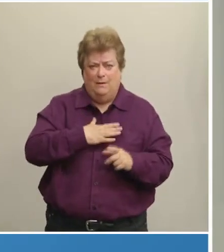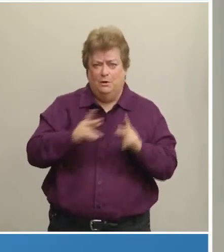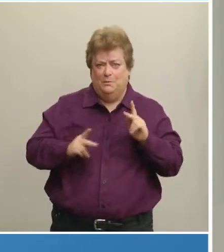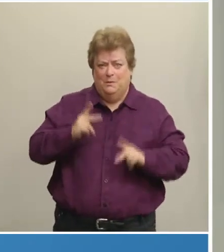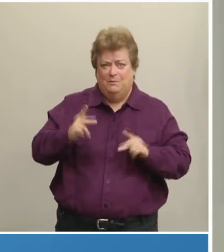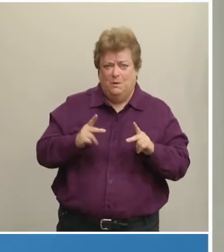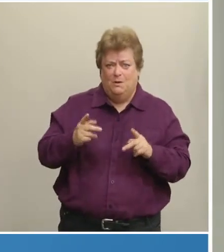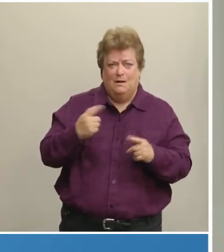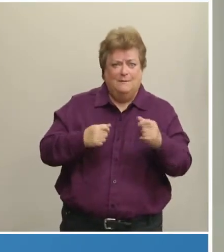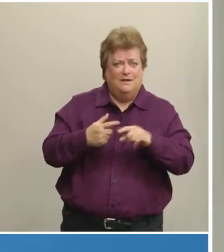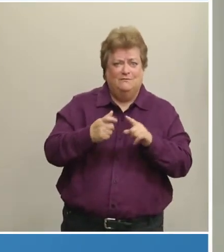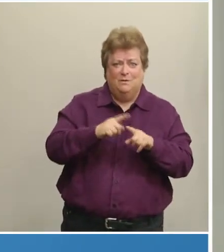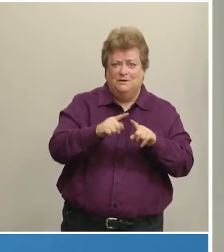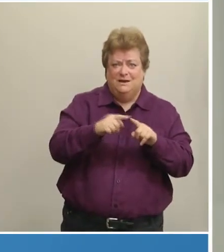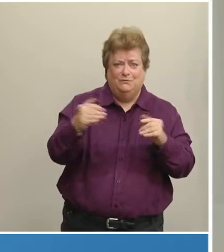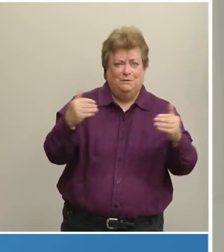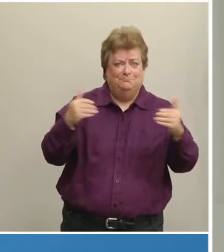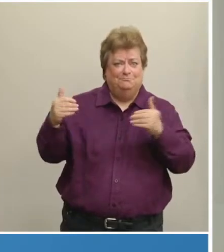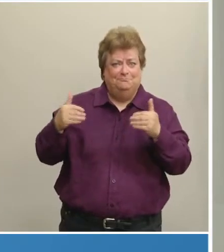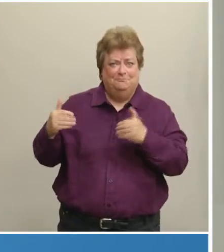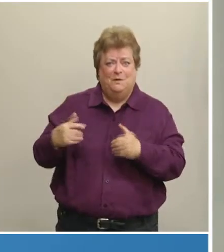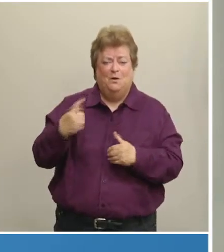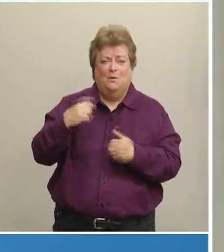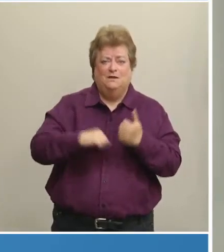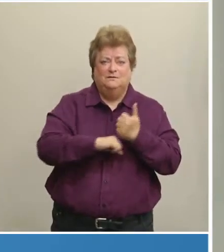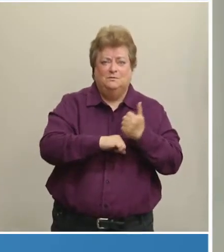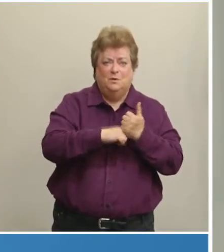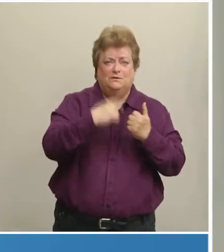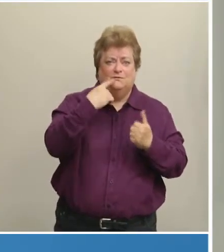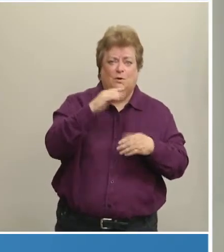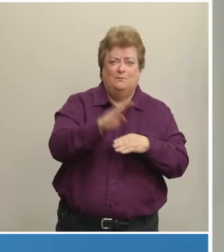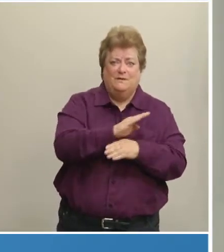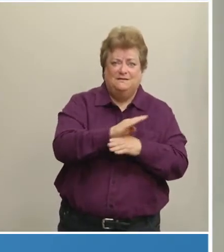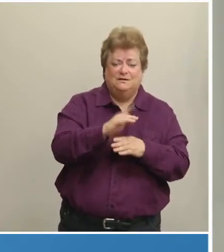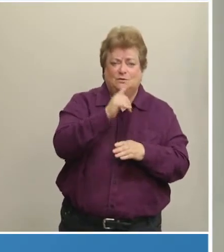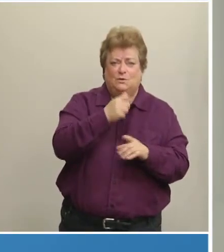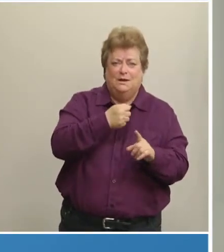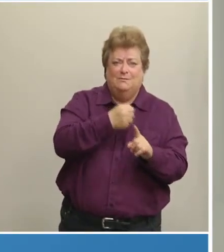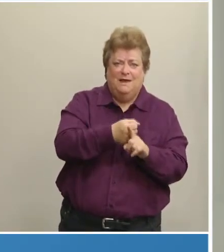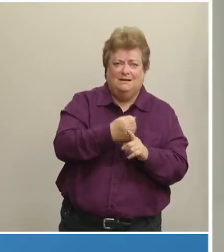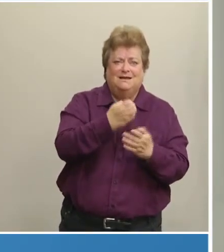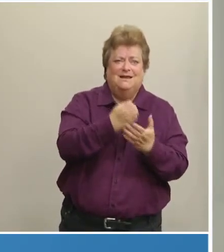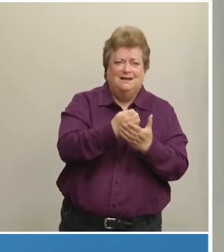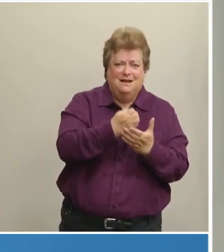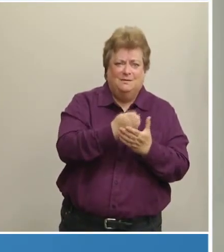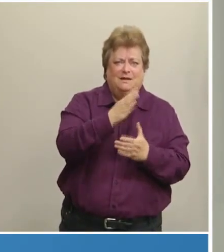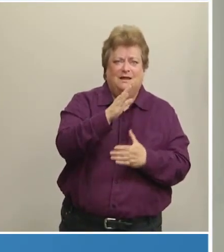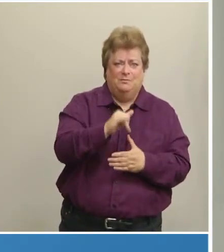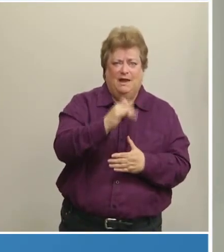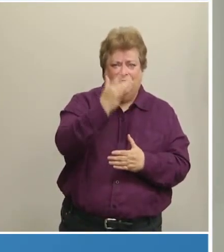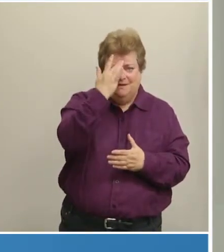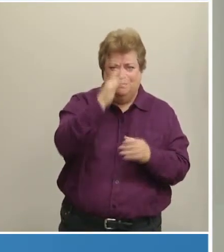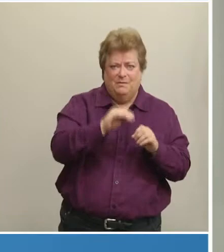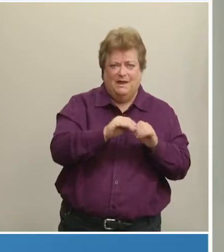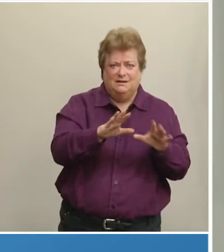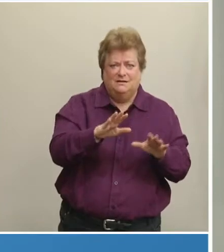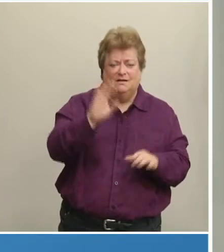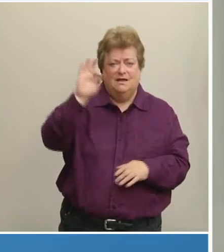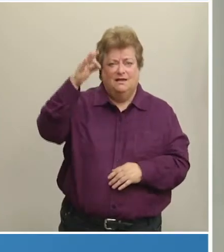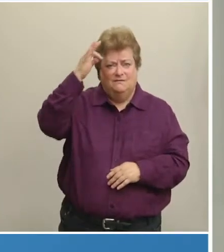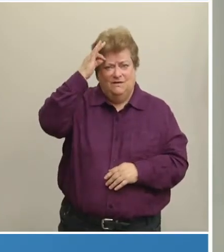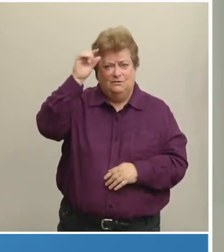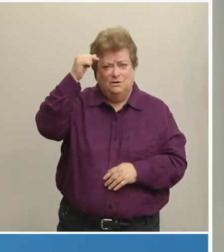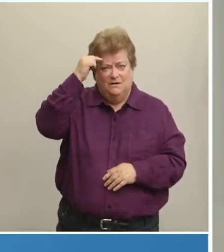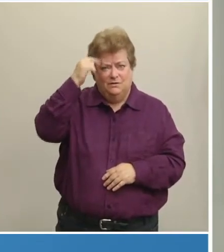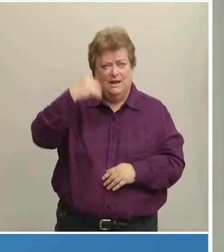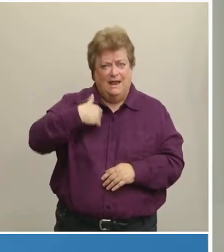now. One of those supports is for businesses impacted economically by the pandemic. The federal government has put forward